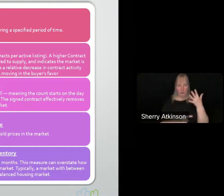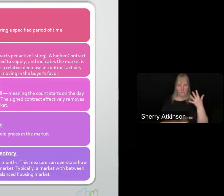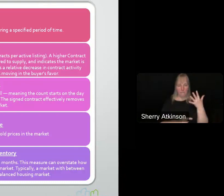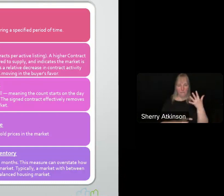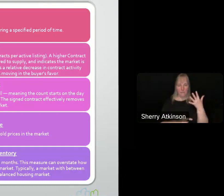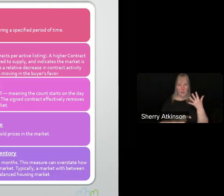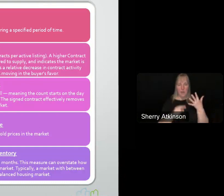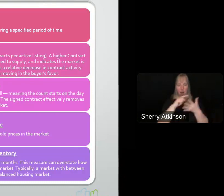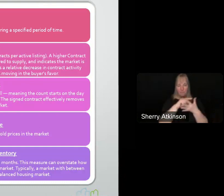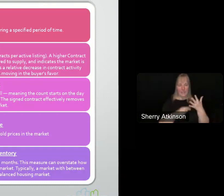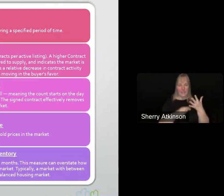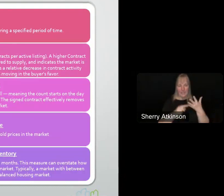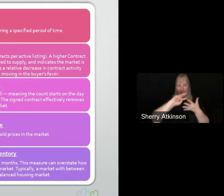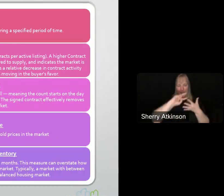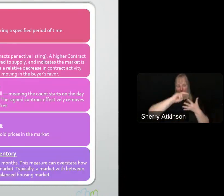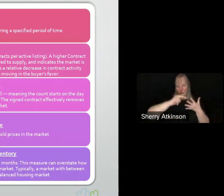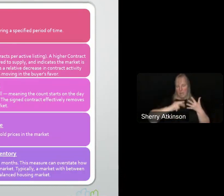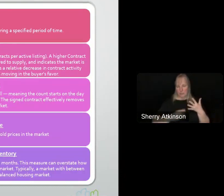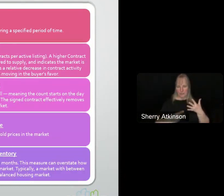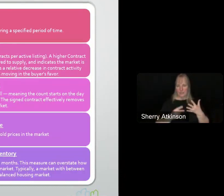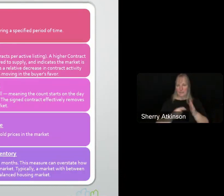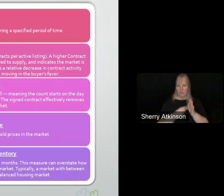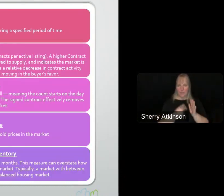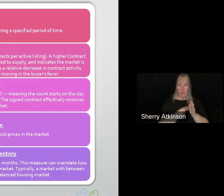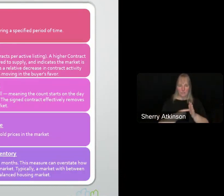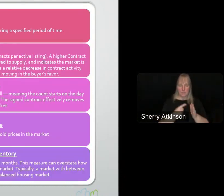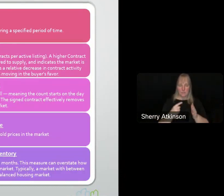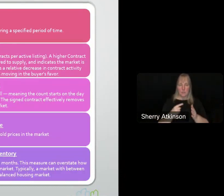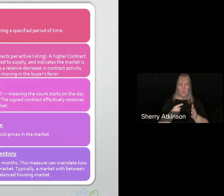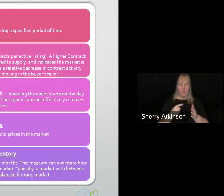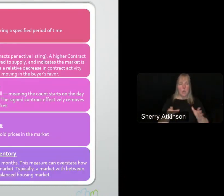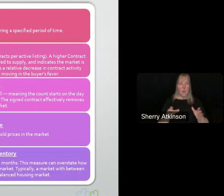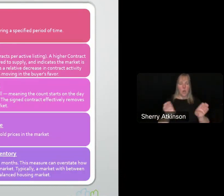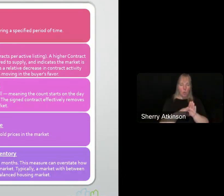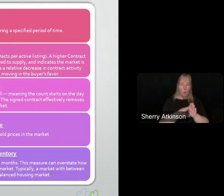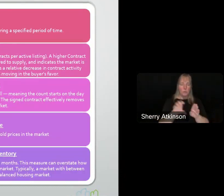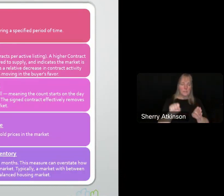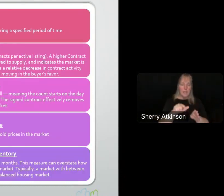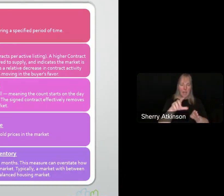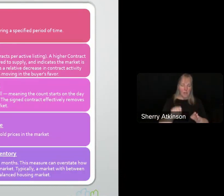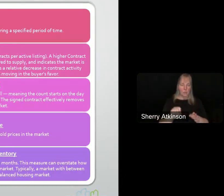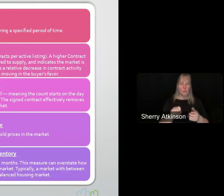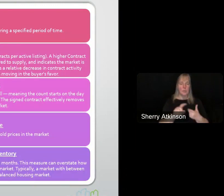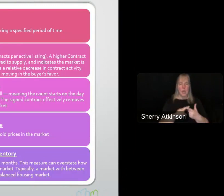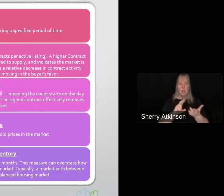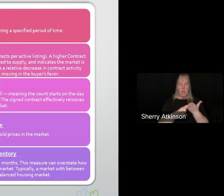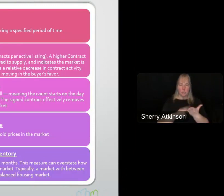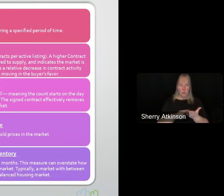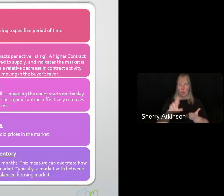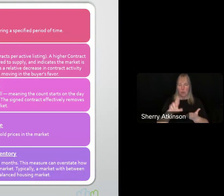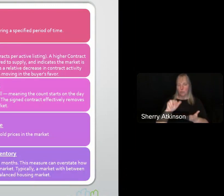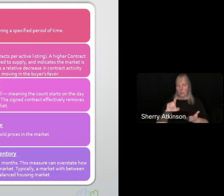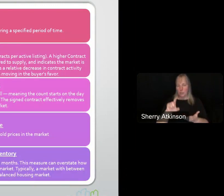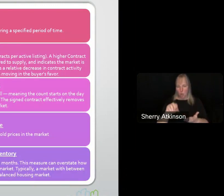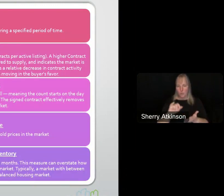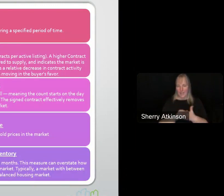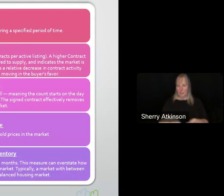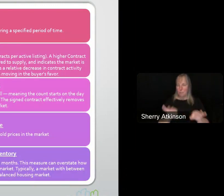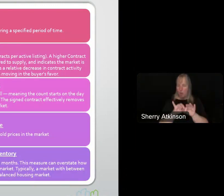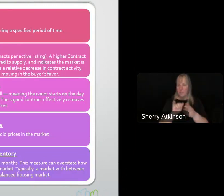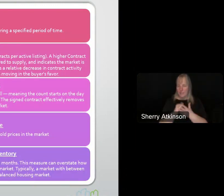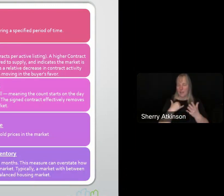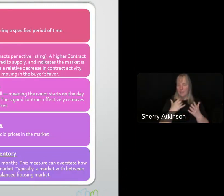interchangeably at times, which is going to be closed sales, the contract ratio, which is going to be very important. That has a lot to do with